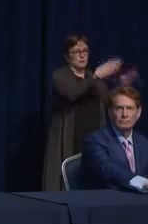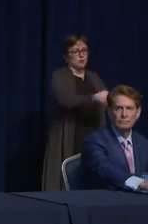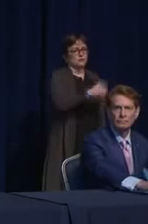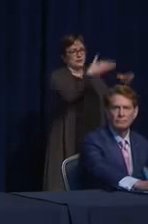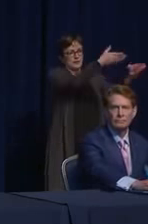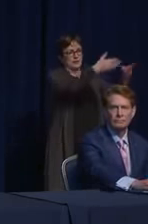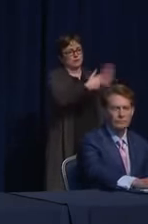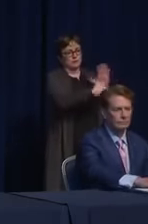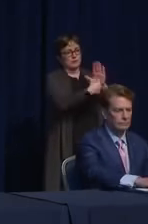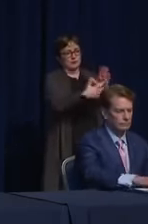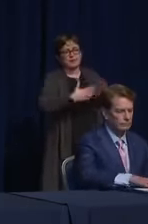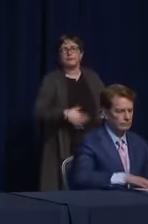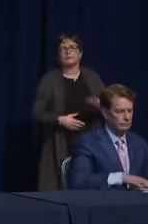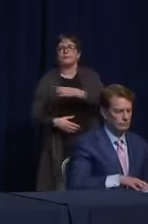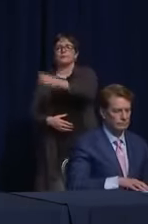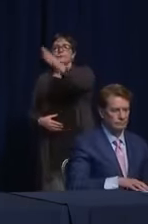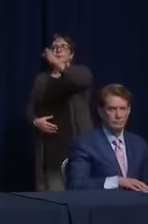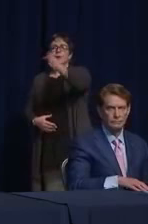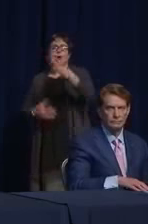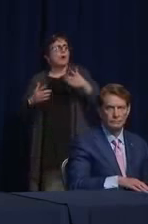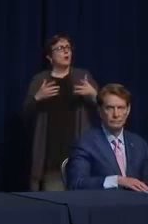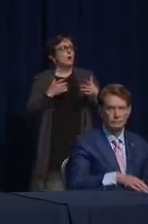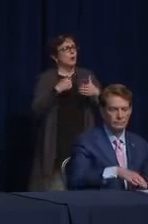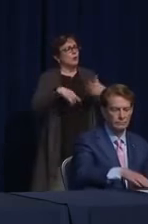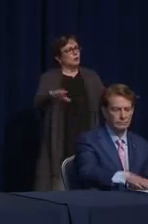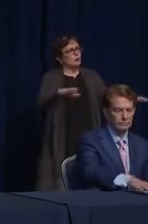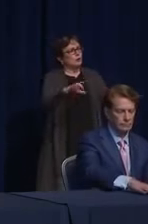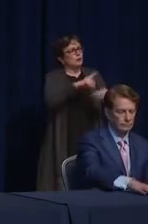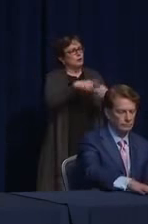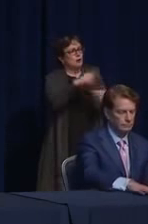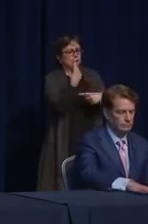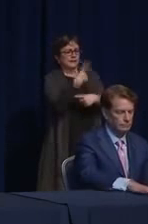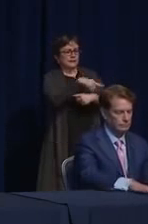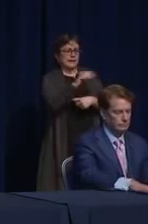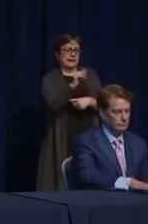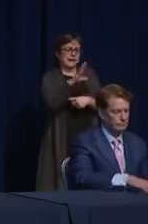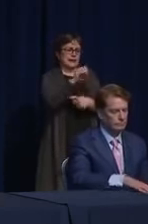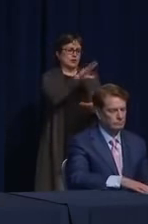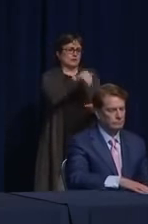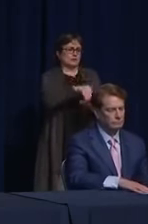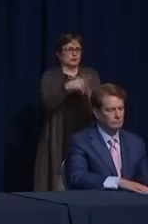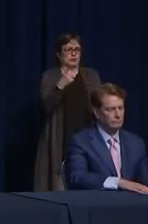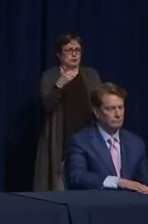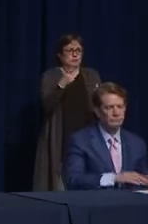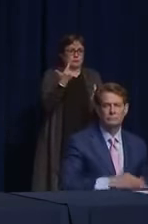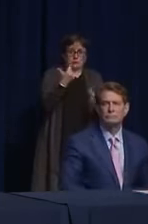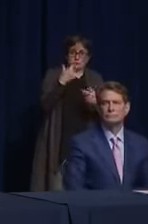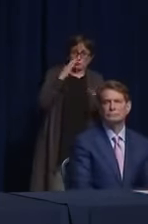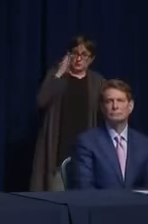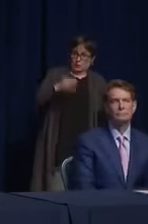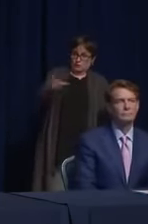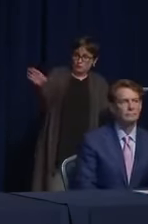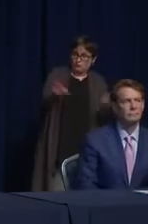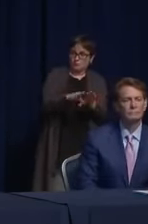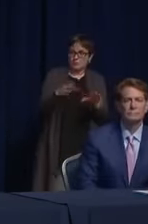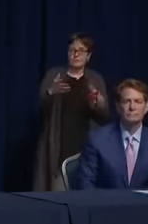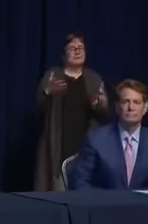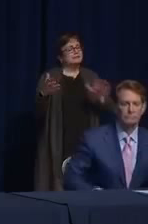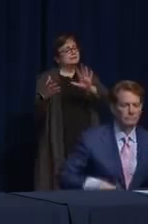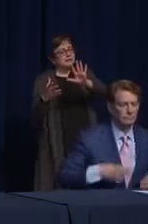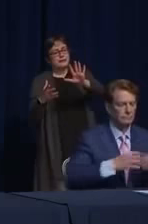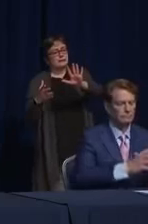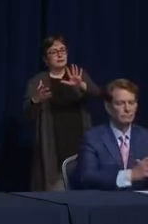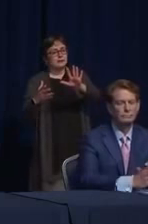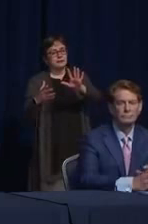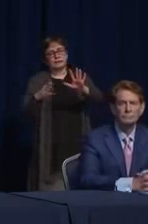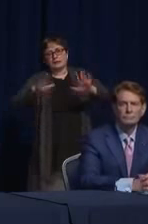on daycare and childcare centers? As you know, there's been some... Not since pressure. yesterday, no. We understand here we're trying to balance a lot of different